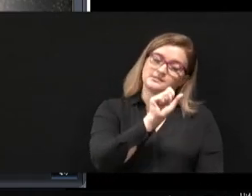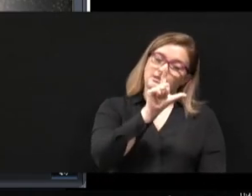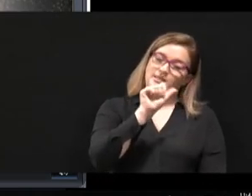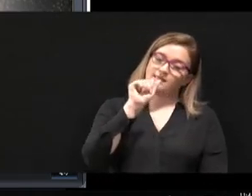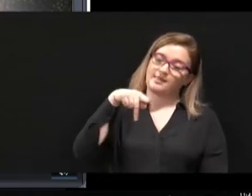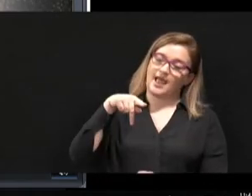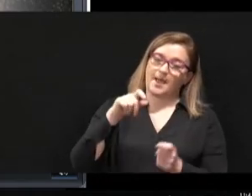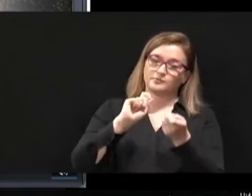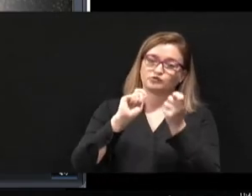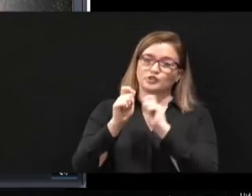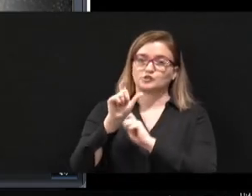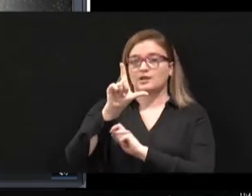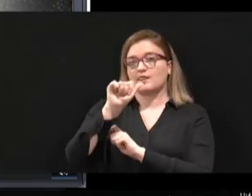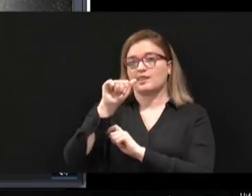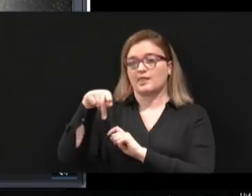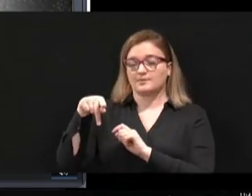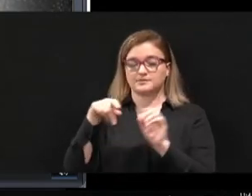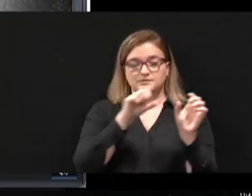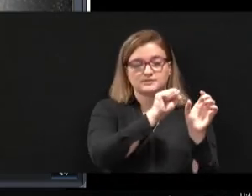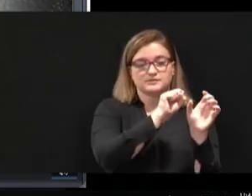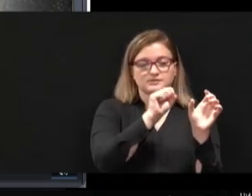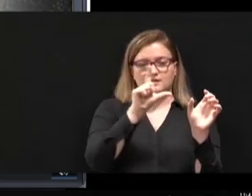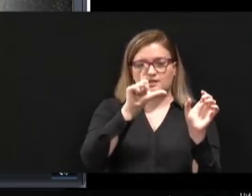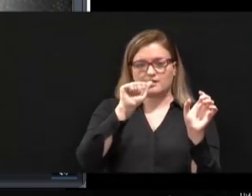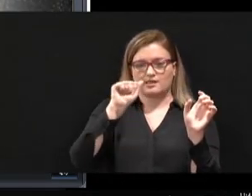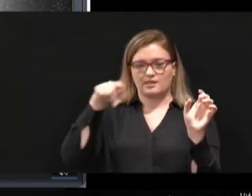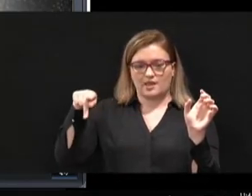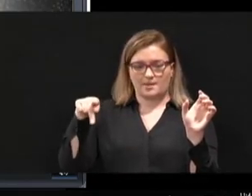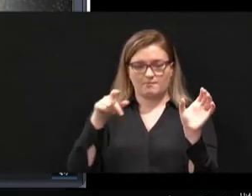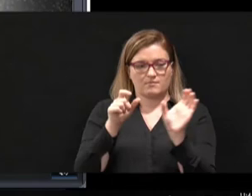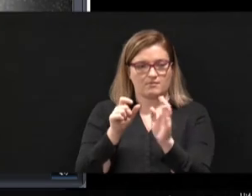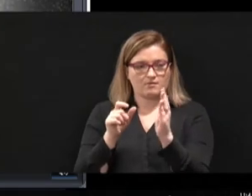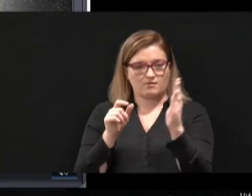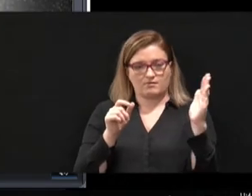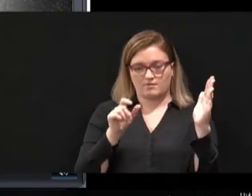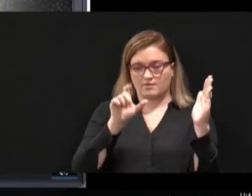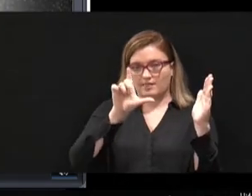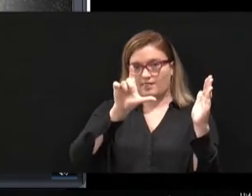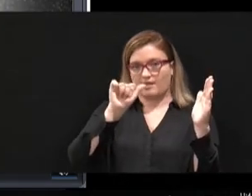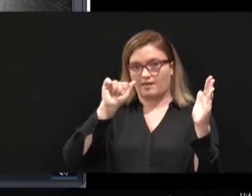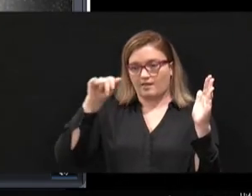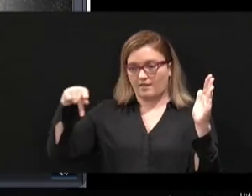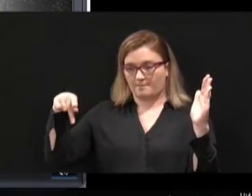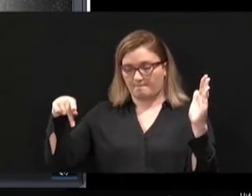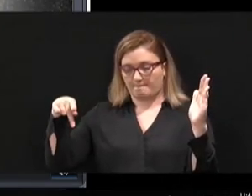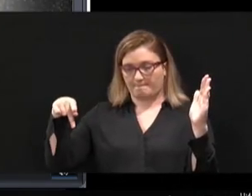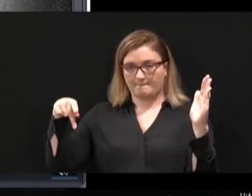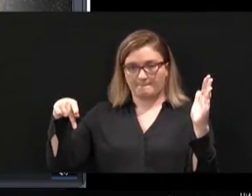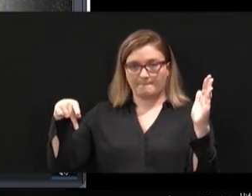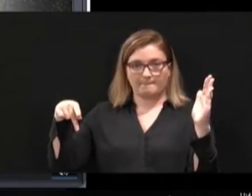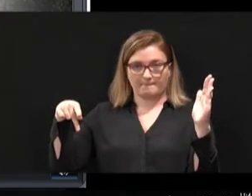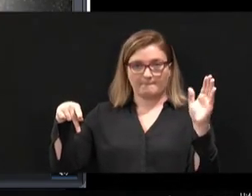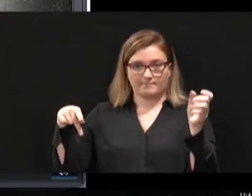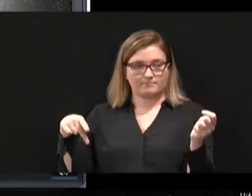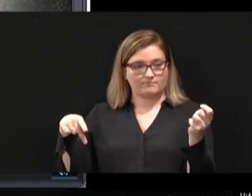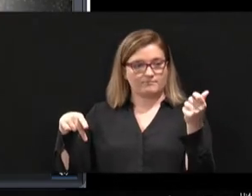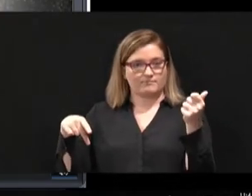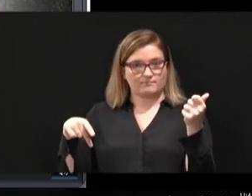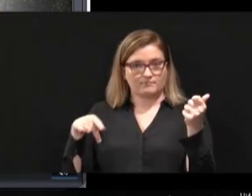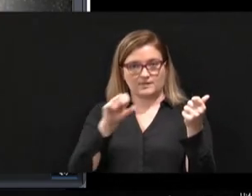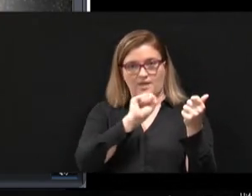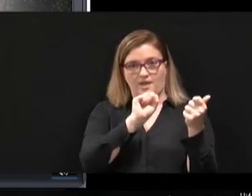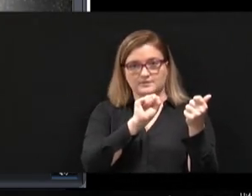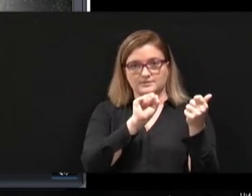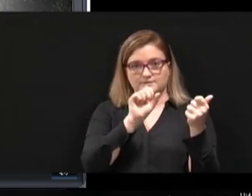would go s-l-a-p, lap. And that's a hard one. And they would realize you take away the S, and